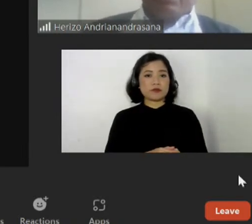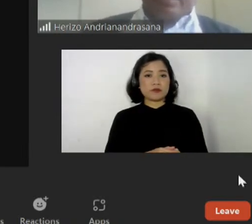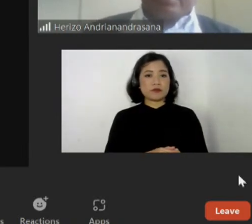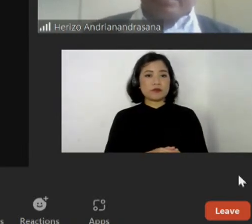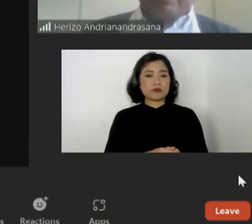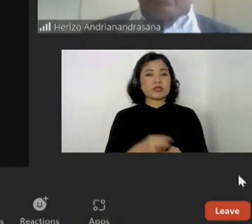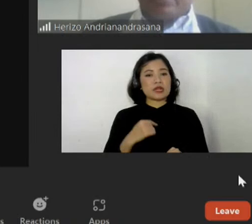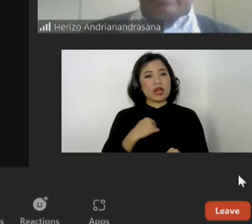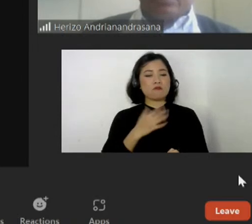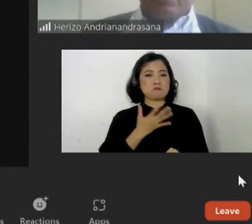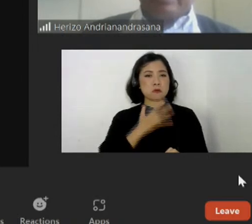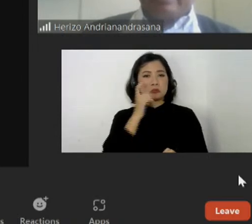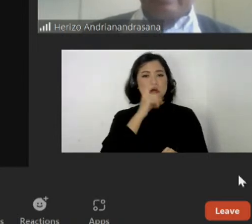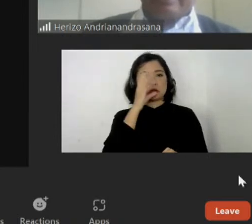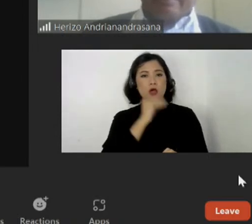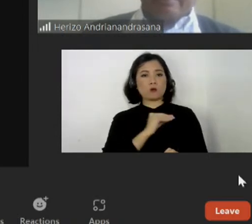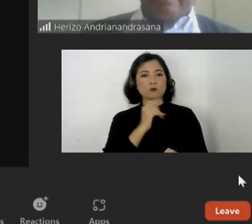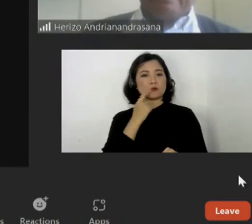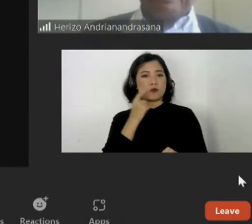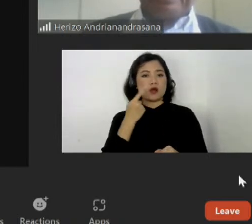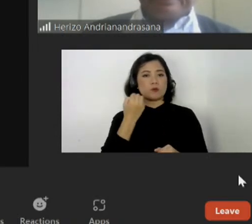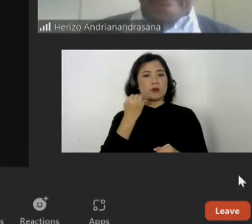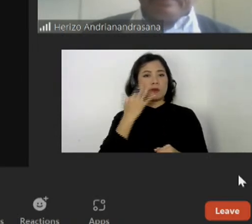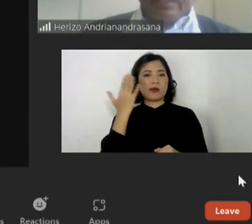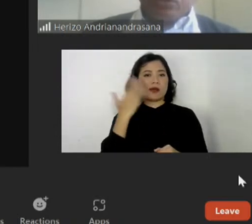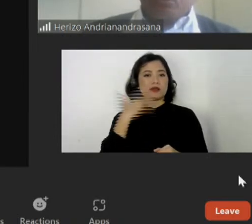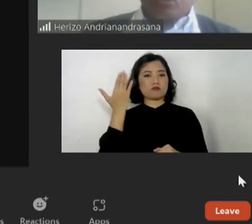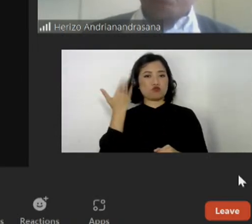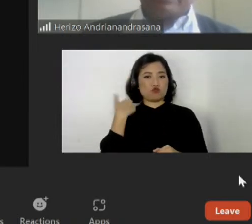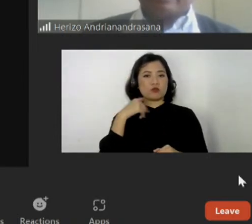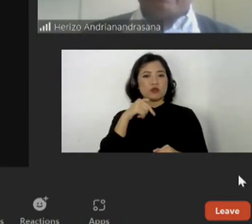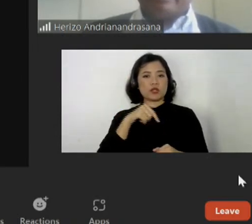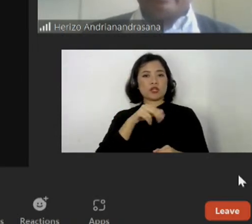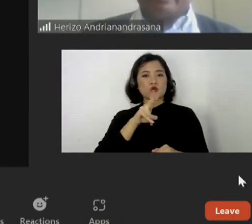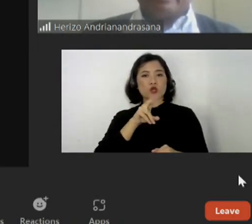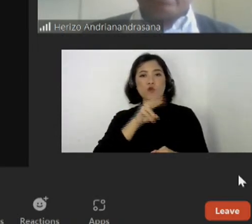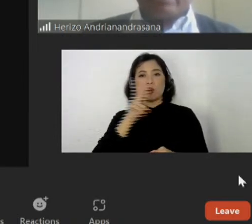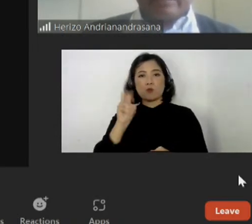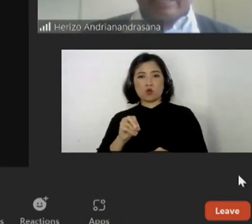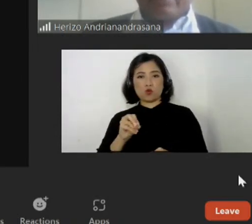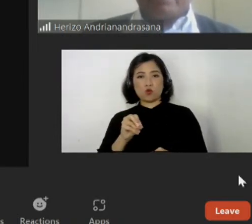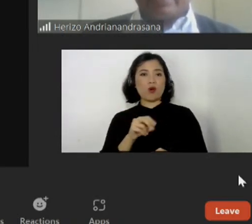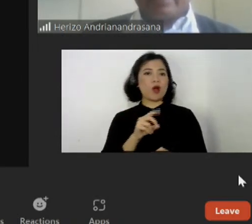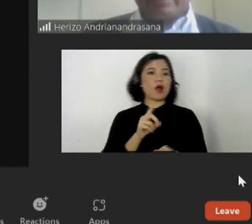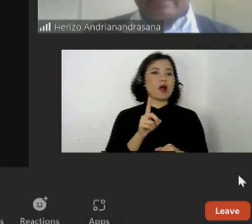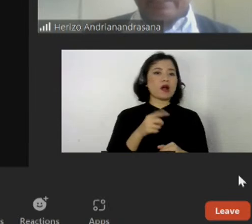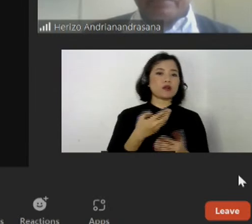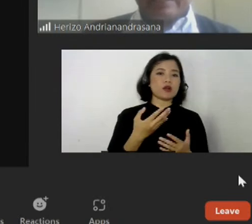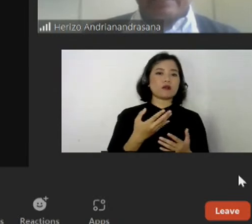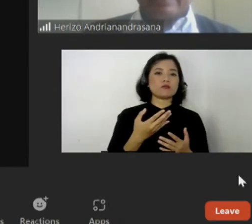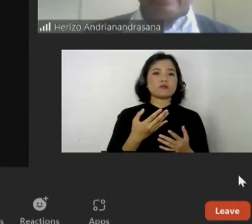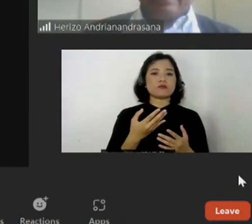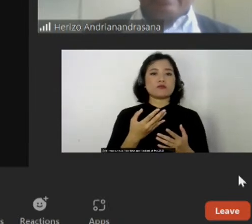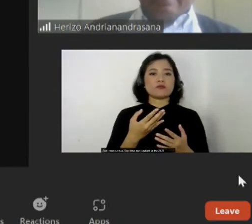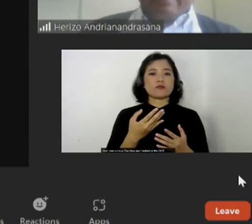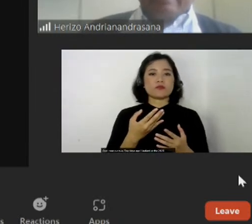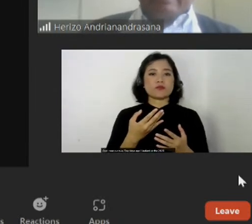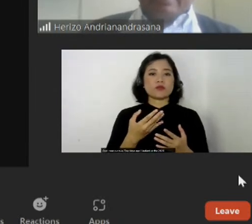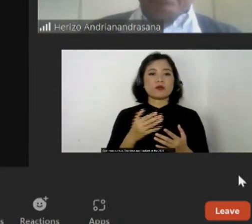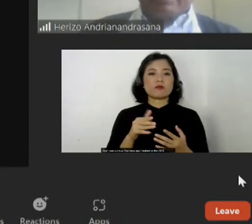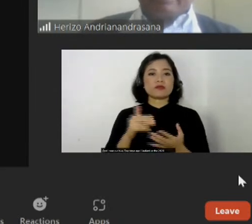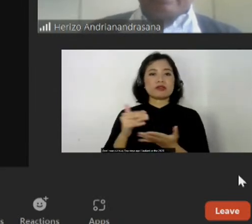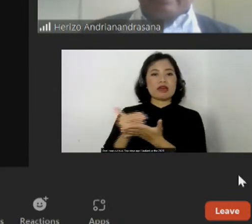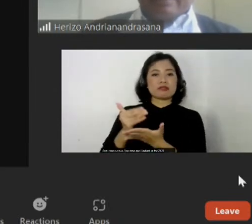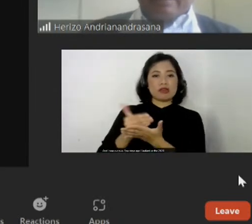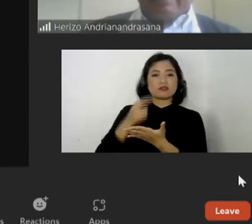days ago. I looked at the 2020 global database on protected area management effectiveness,